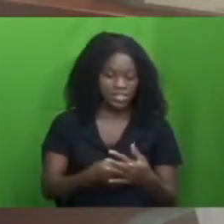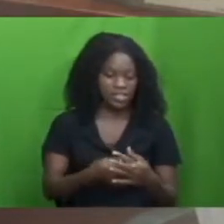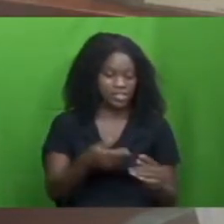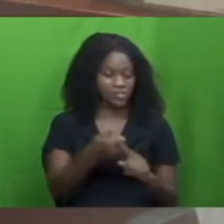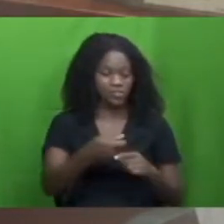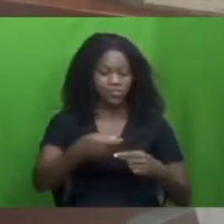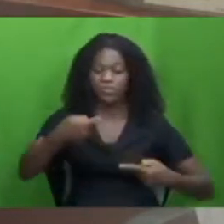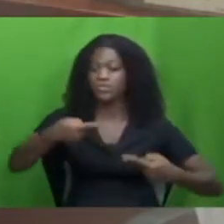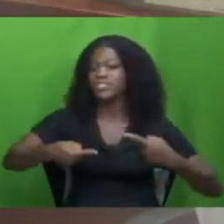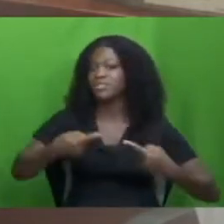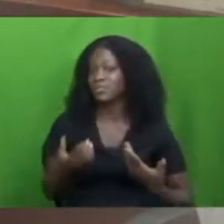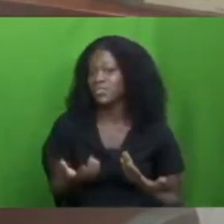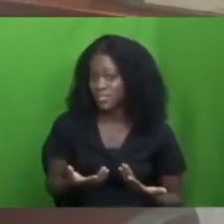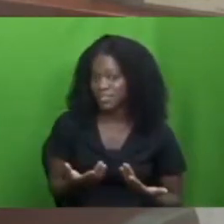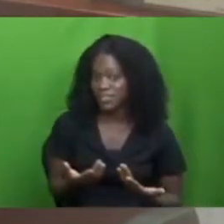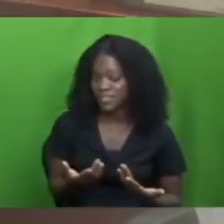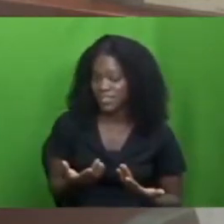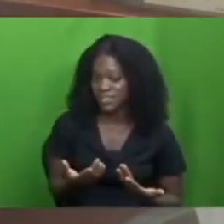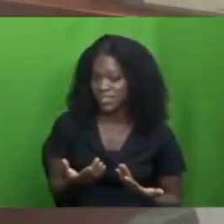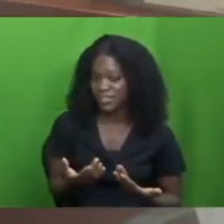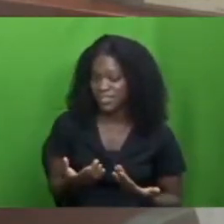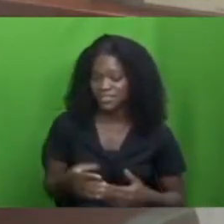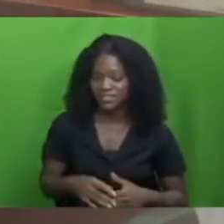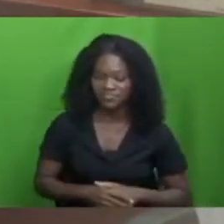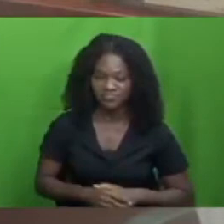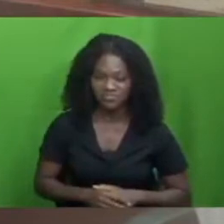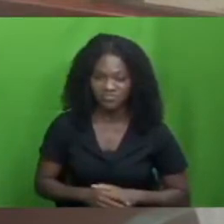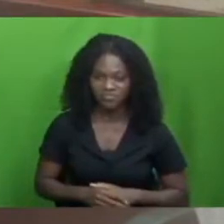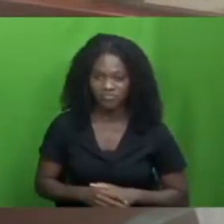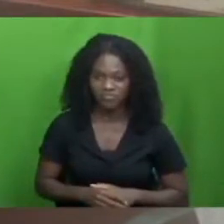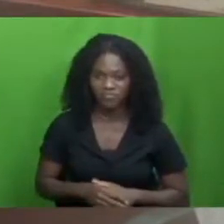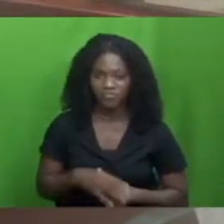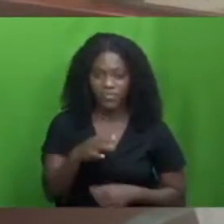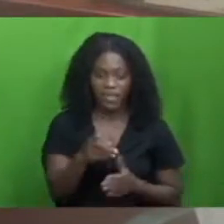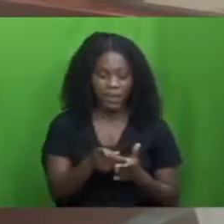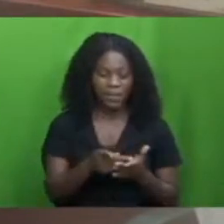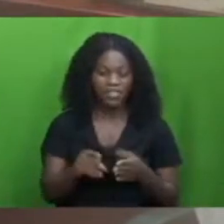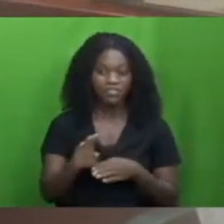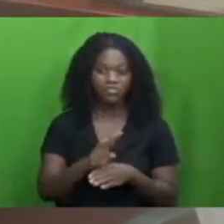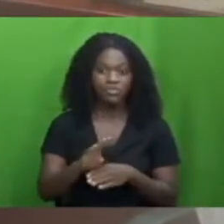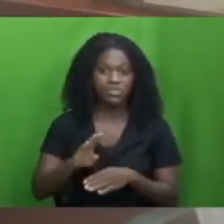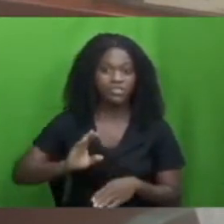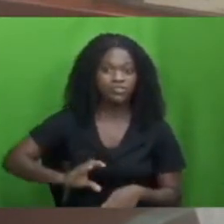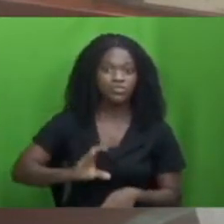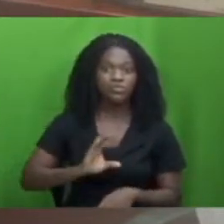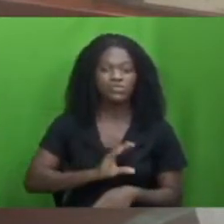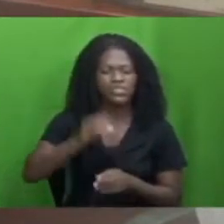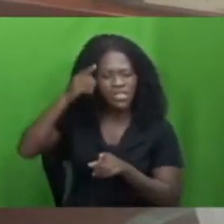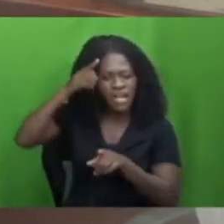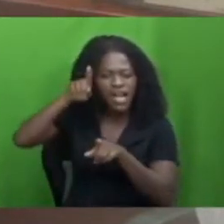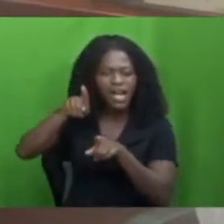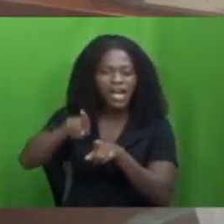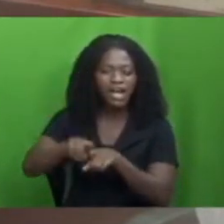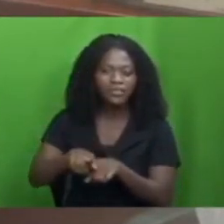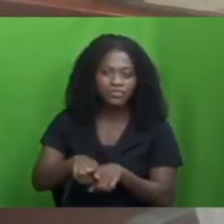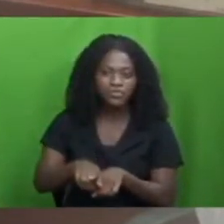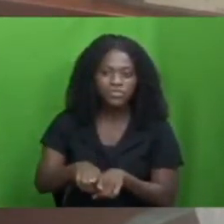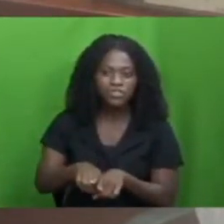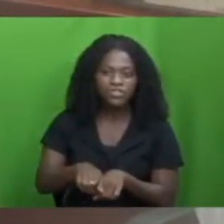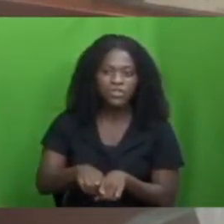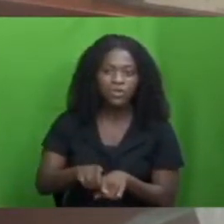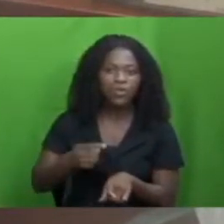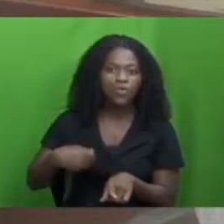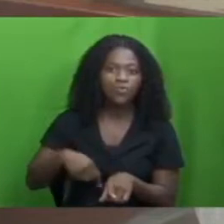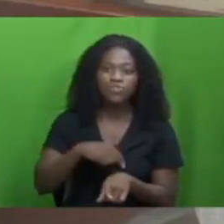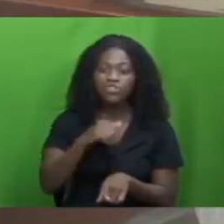outside what is required to be done by the minister, now wants to begin his own debate. Again, outside the arrangement that we have made in this